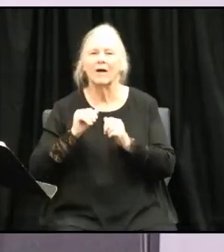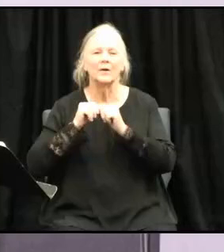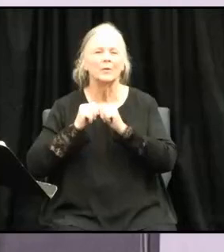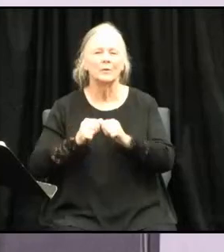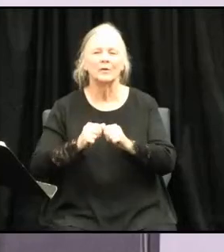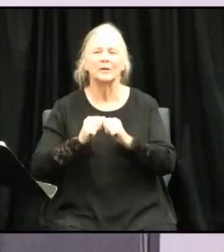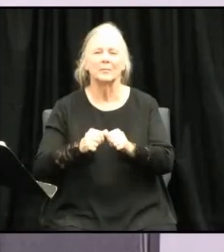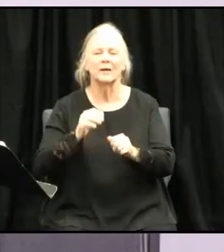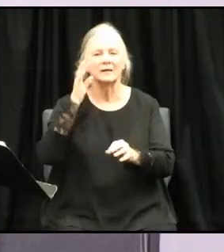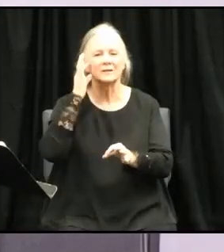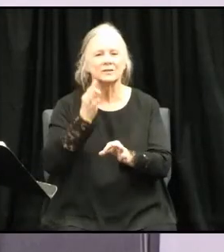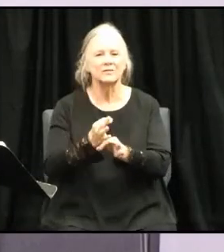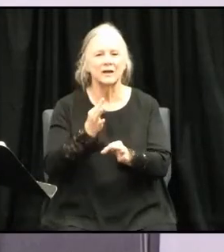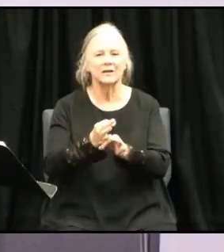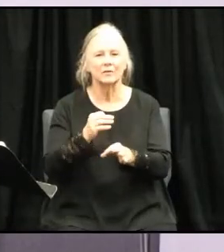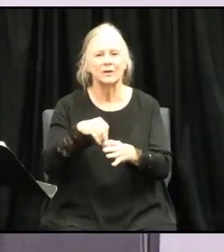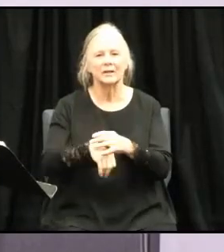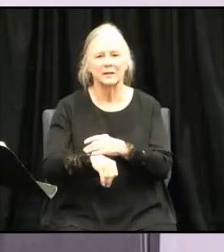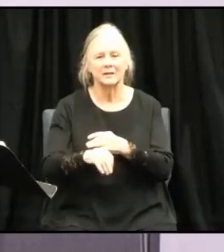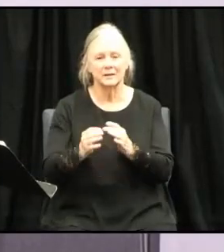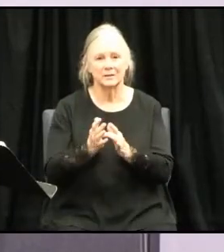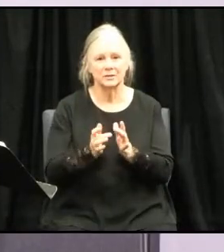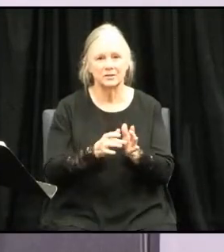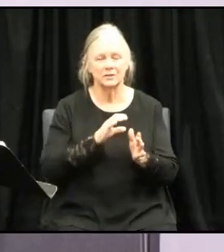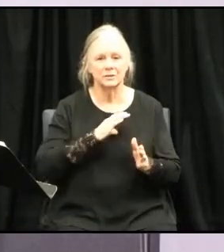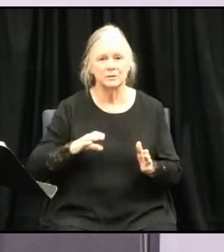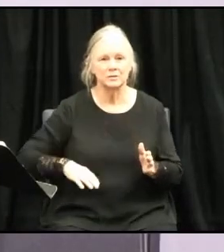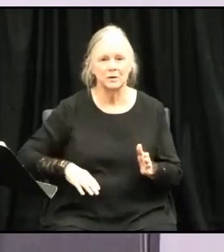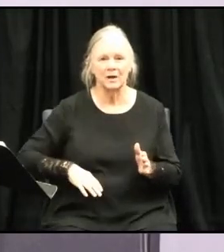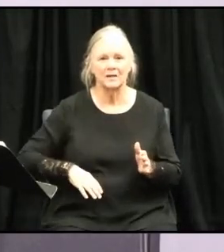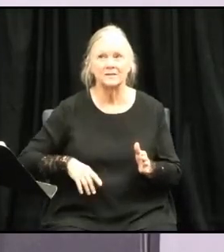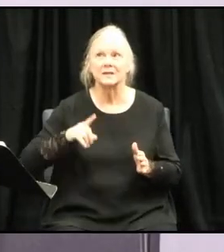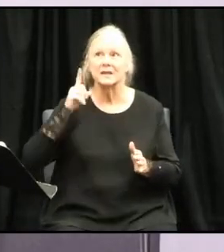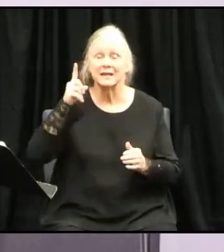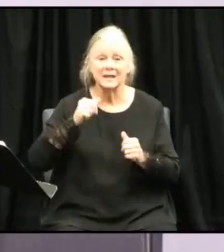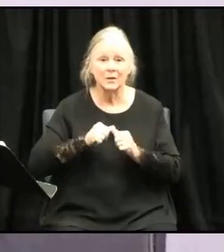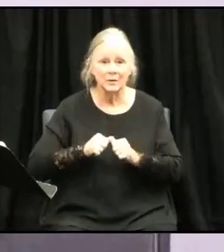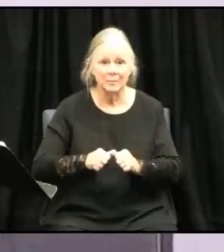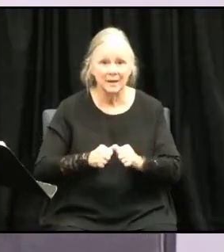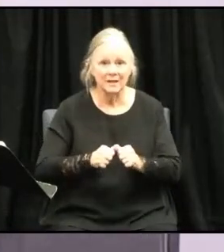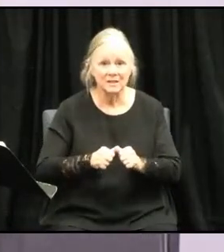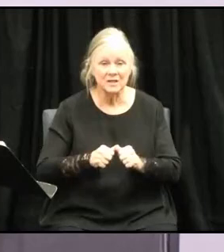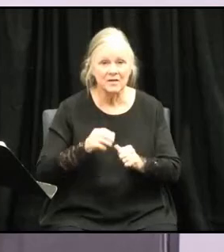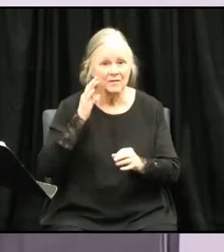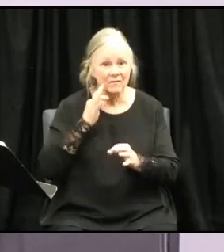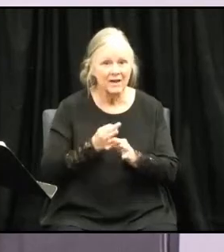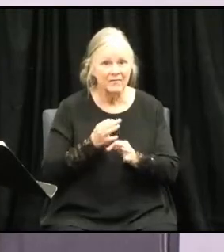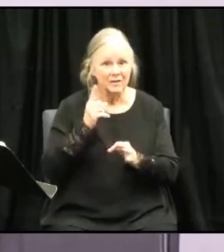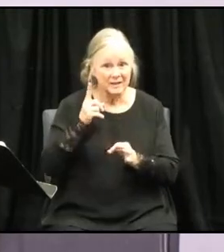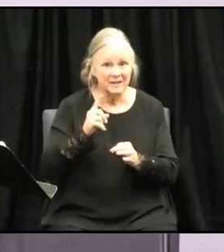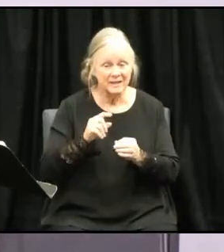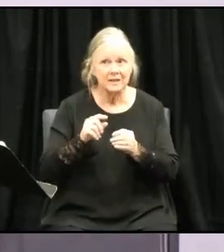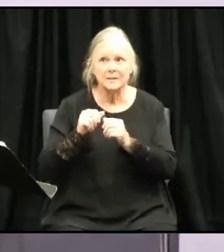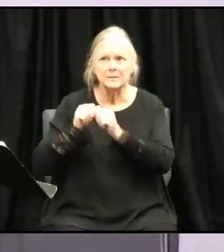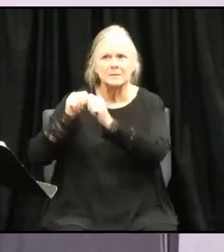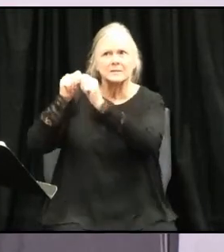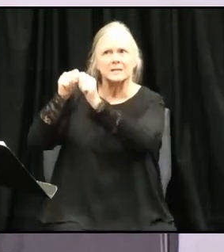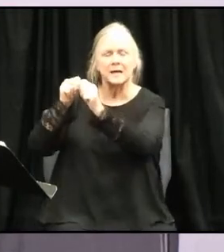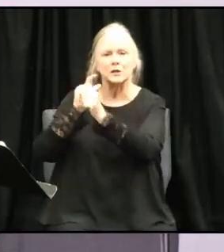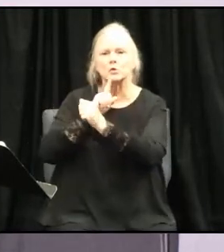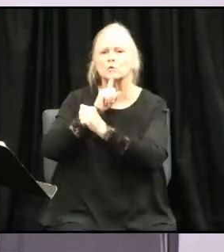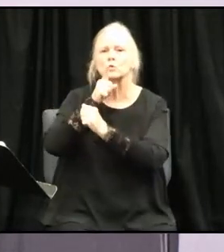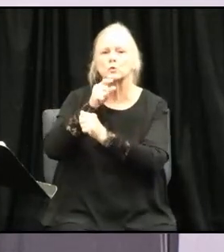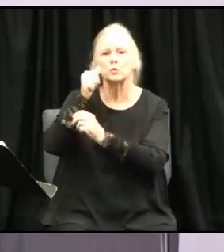in Jesus Christ. And in remaining faithful, God stays true to himself. Then next, look with